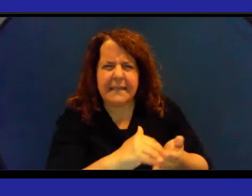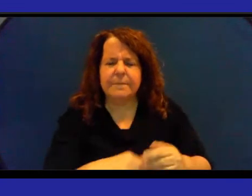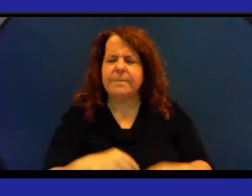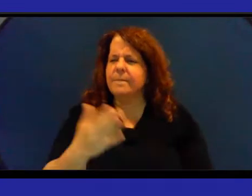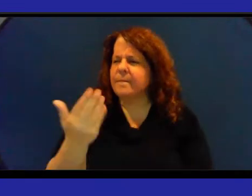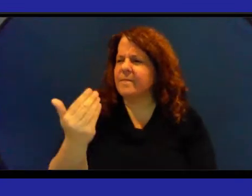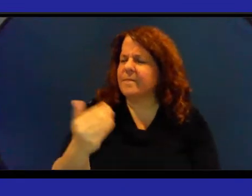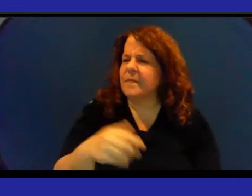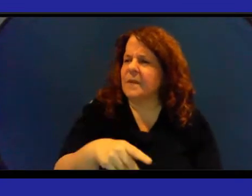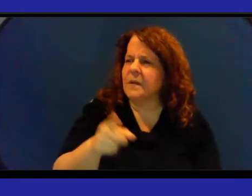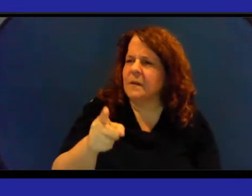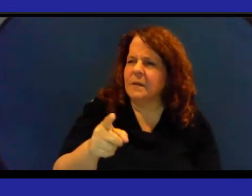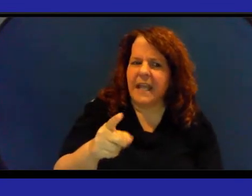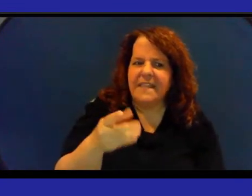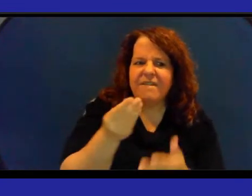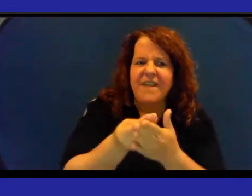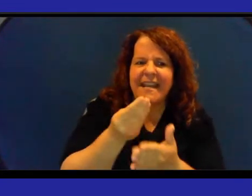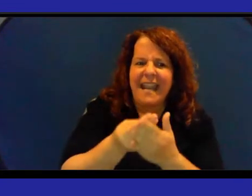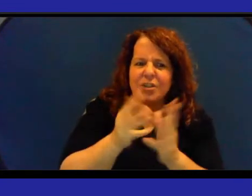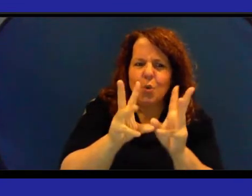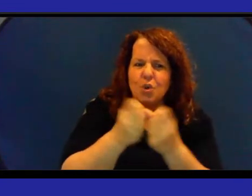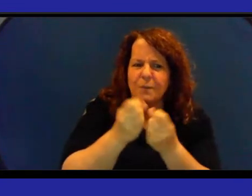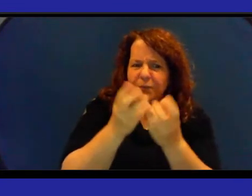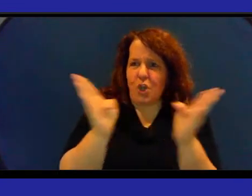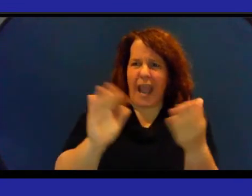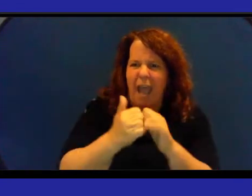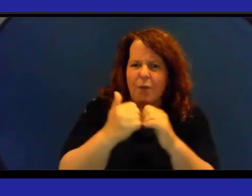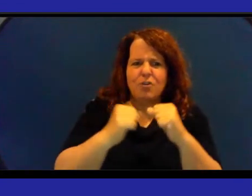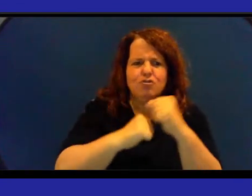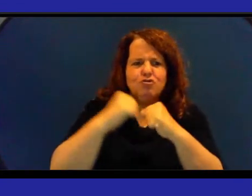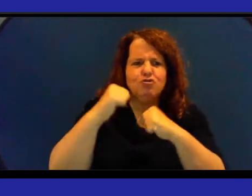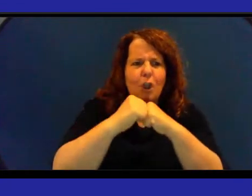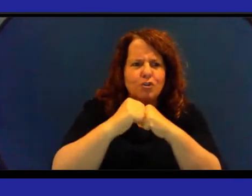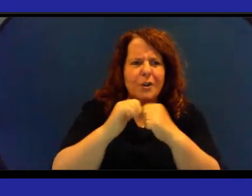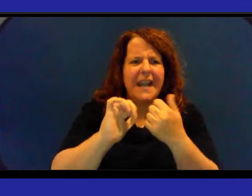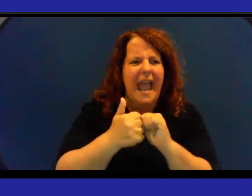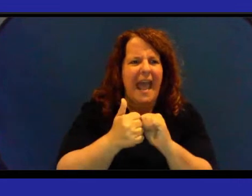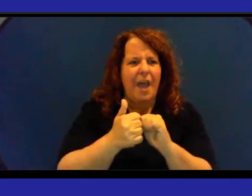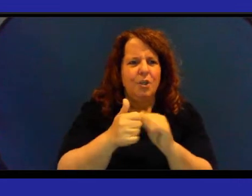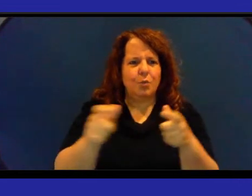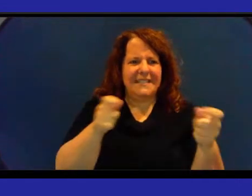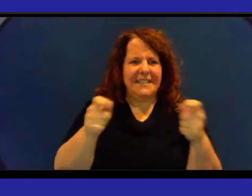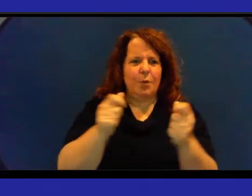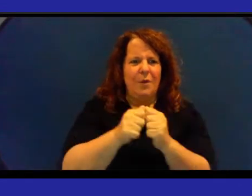The financial workshops, just in general, how they're structured, and also how do you deal with language